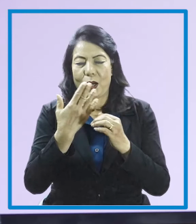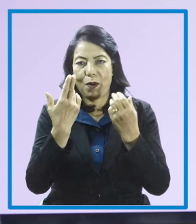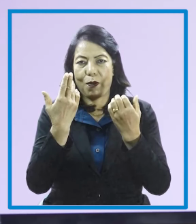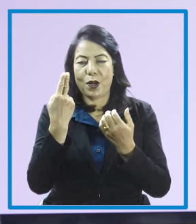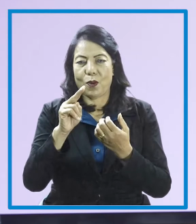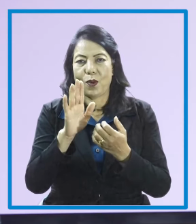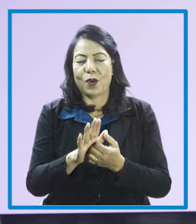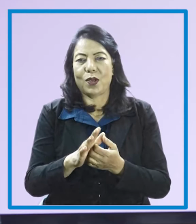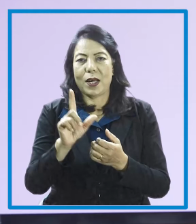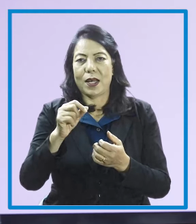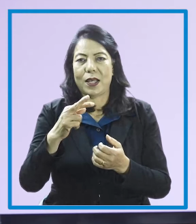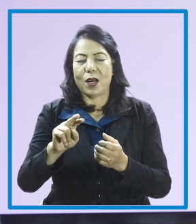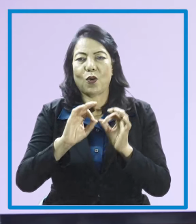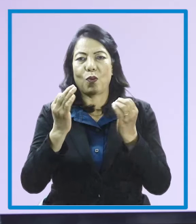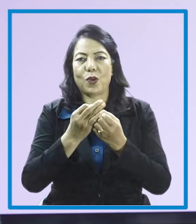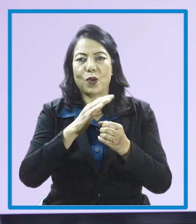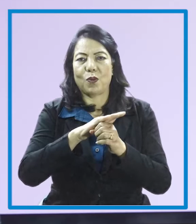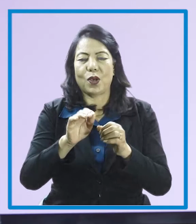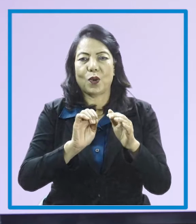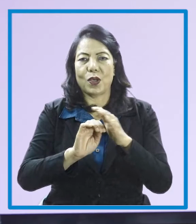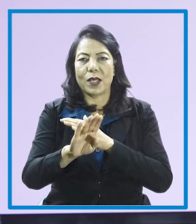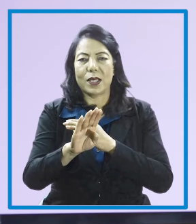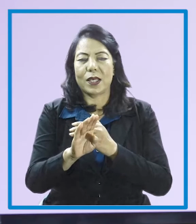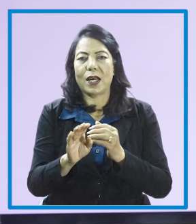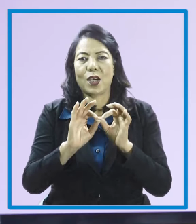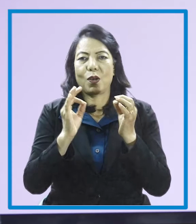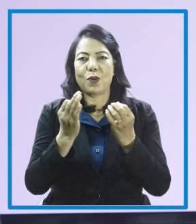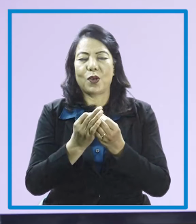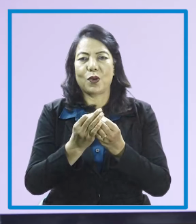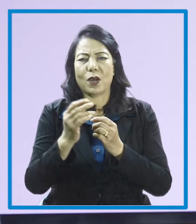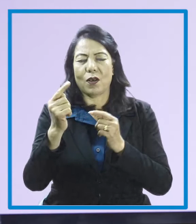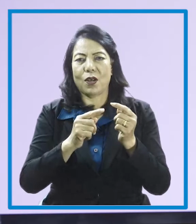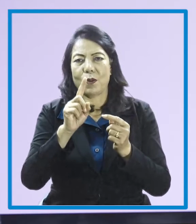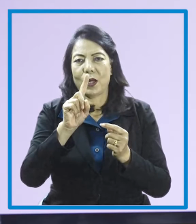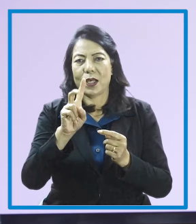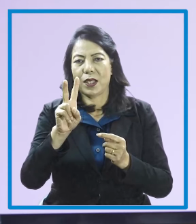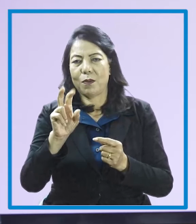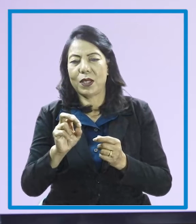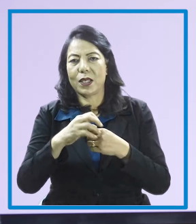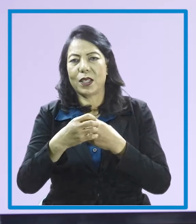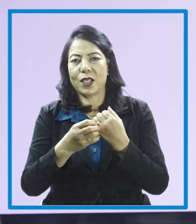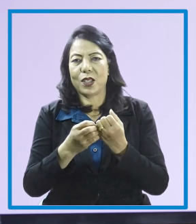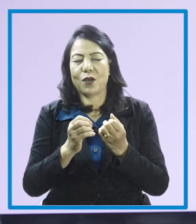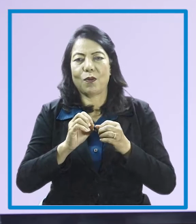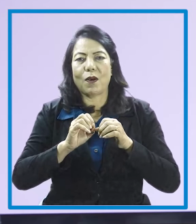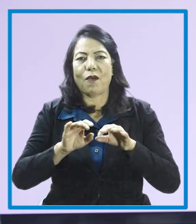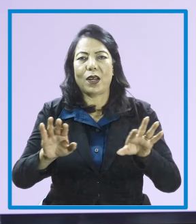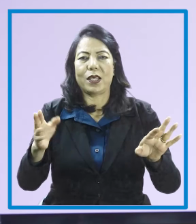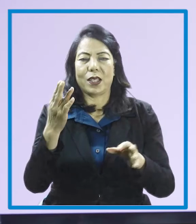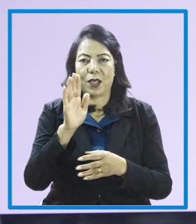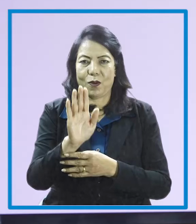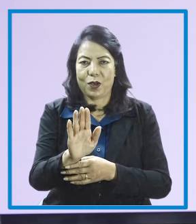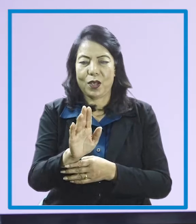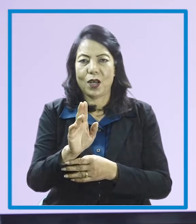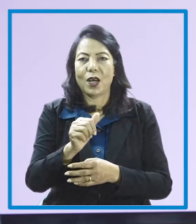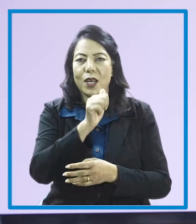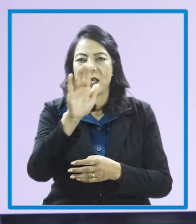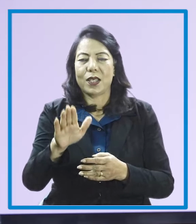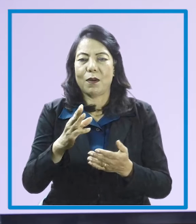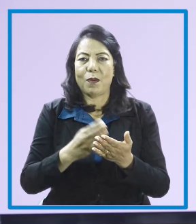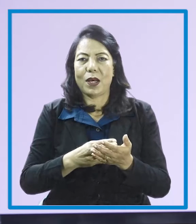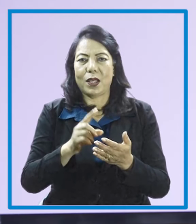project has had in the communities, it really has been significant. We as ADRA are part of a